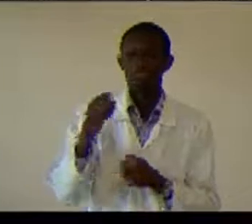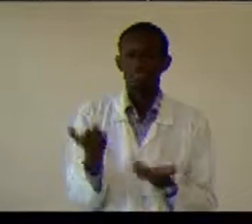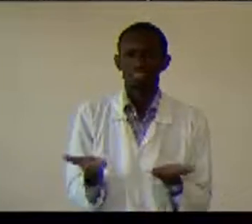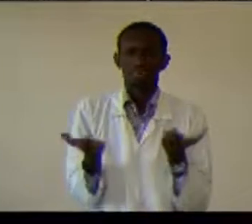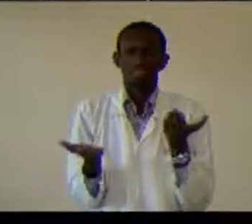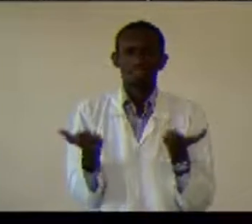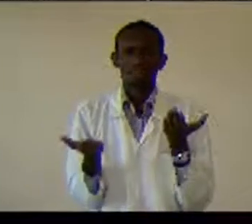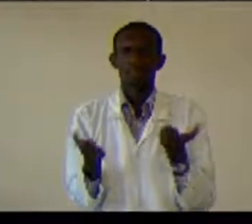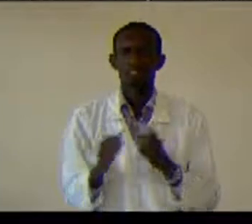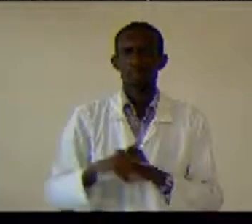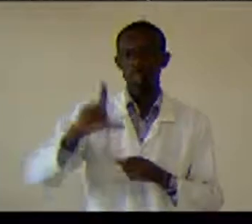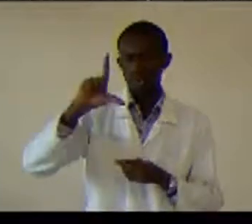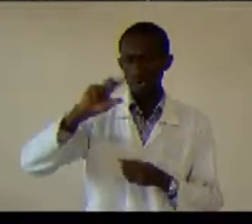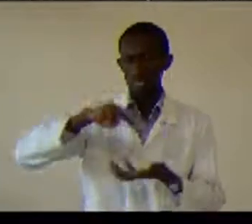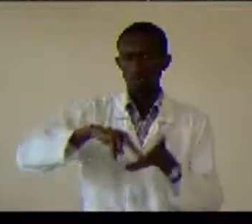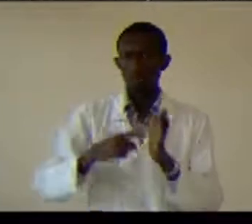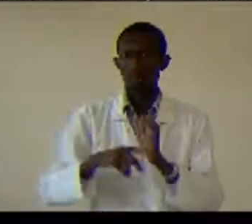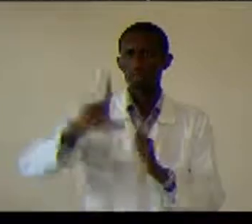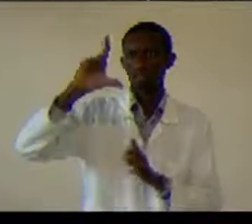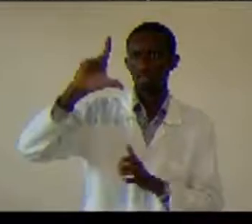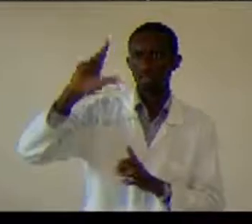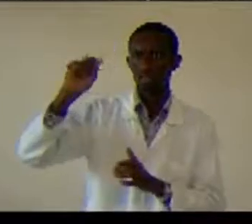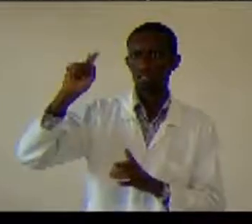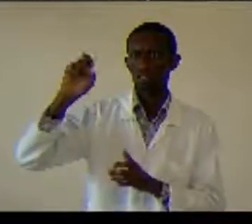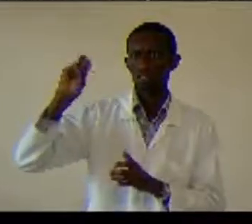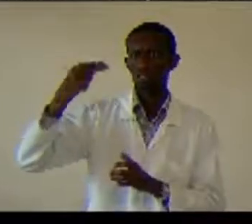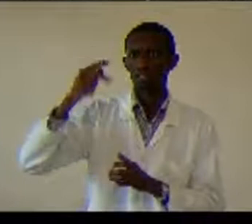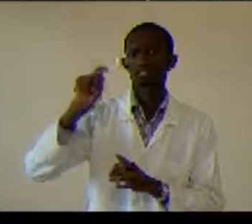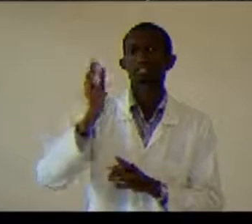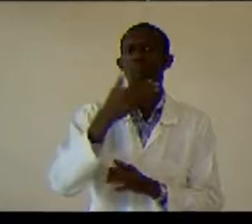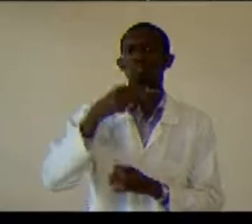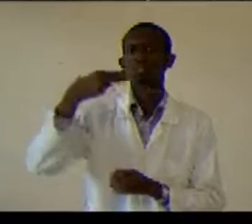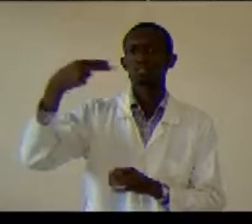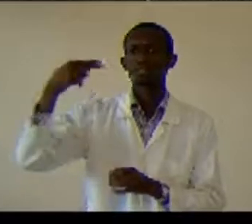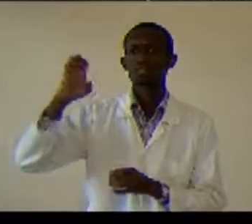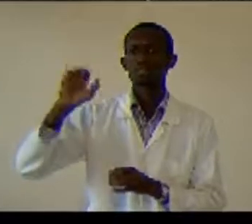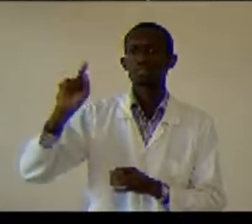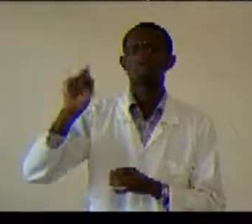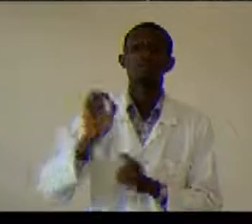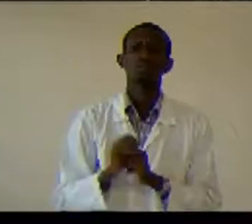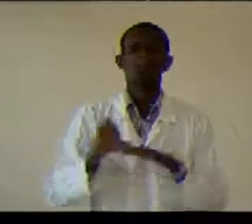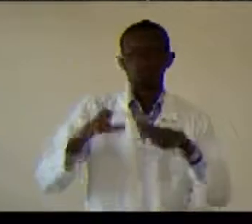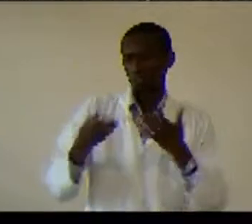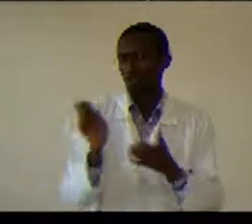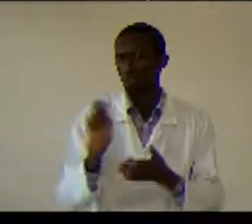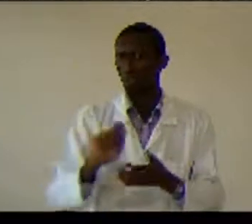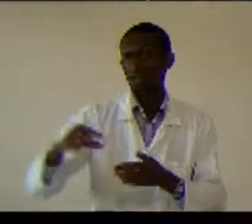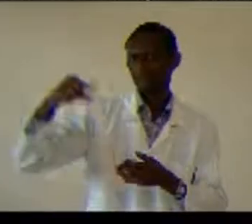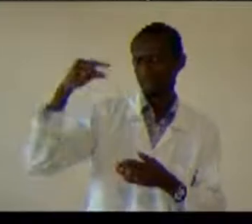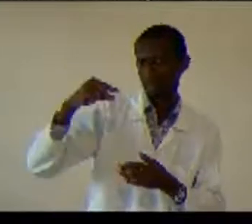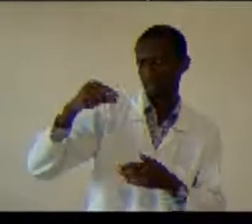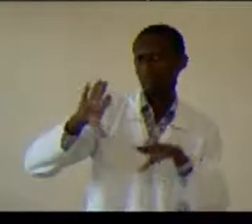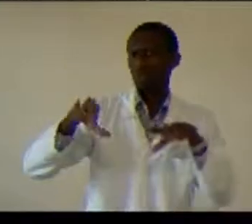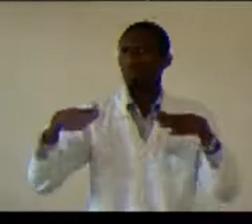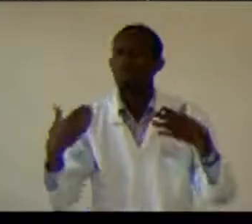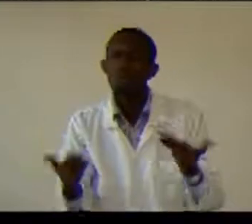So SI unit of L is joule per kilogram. You can also write it as J stroke kg. That